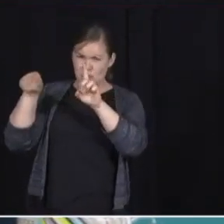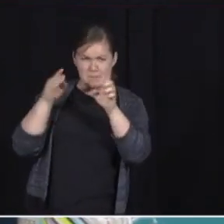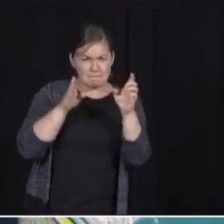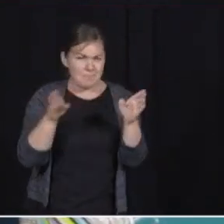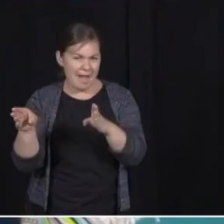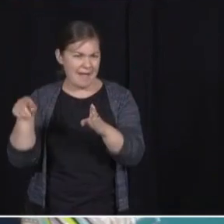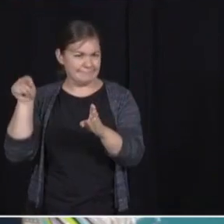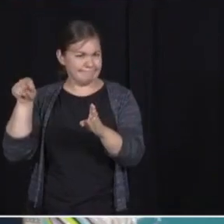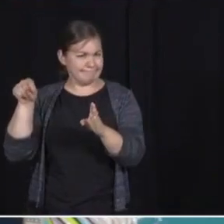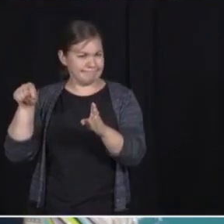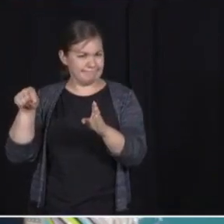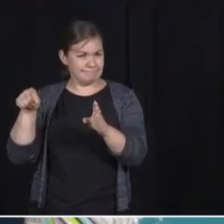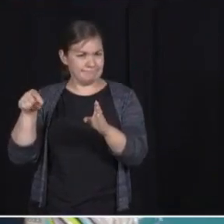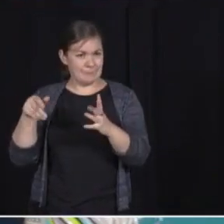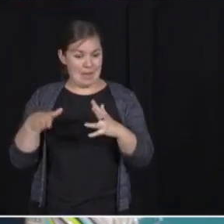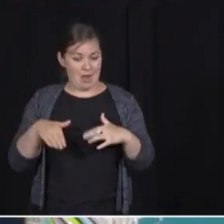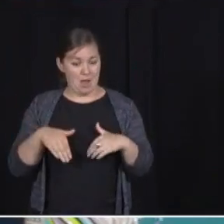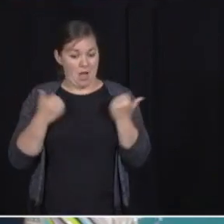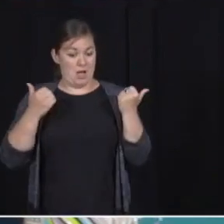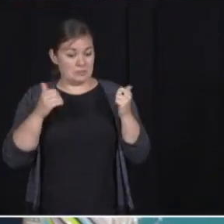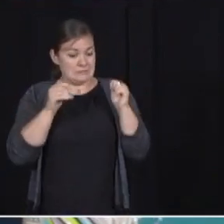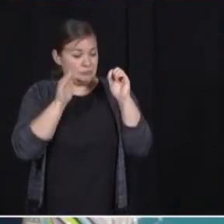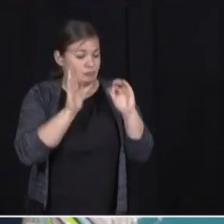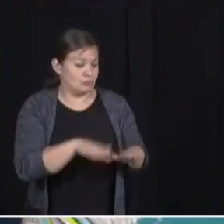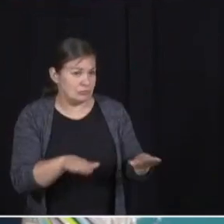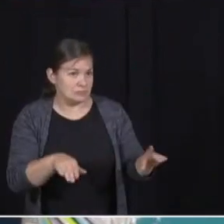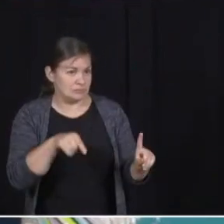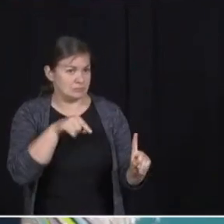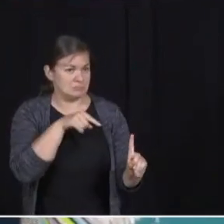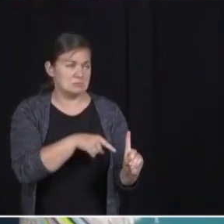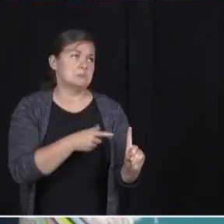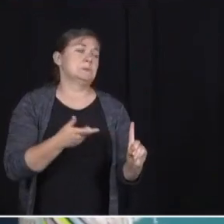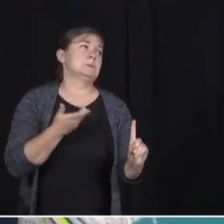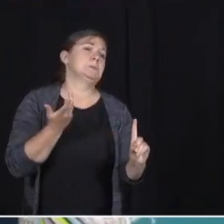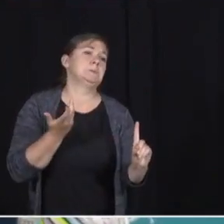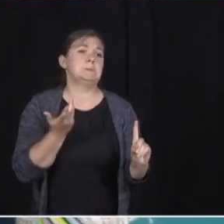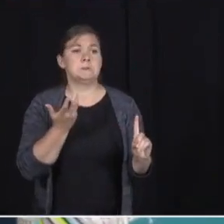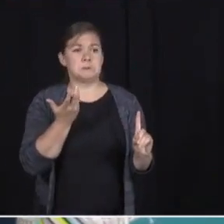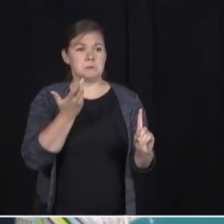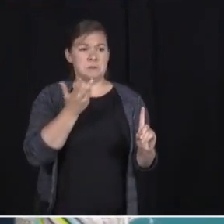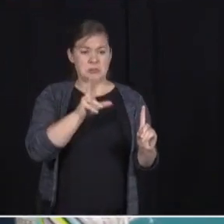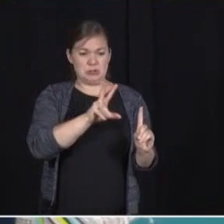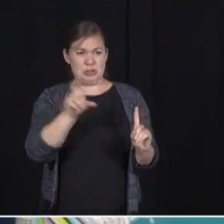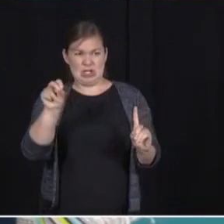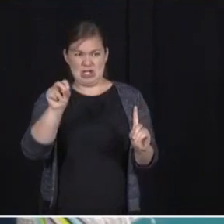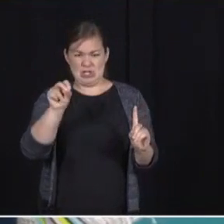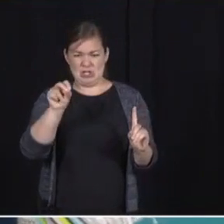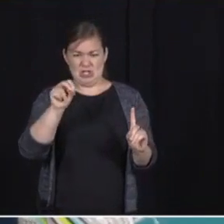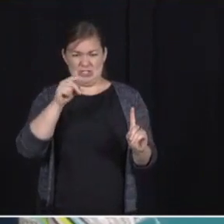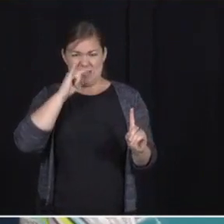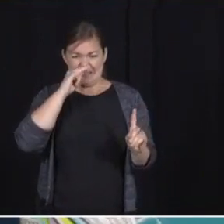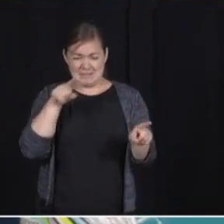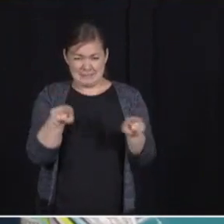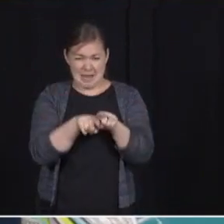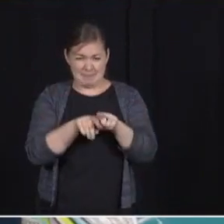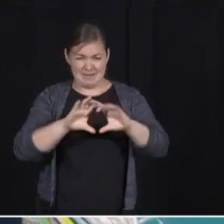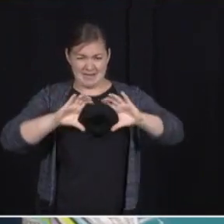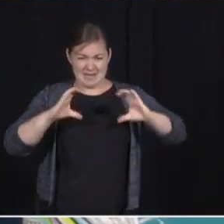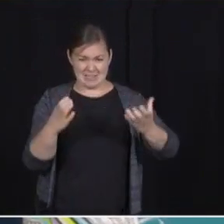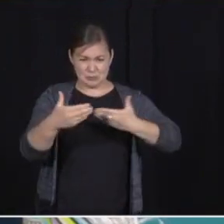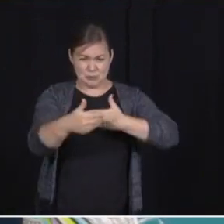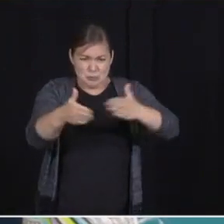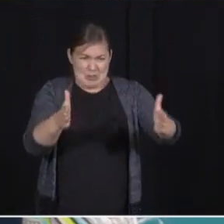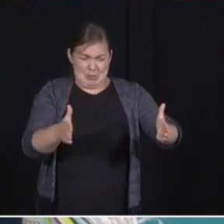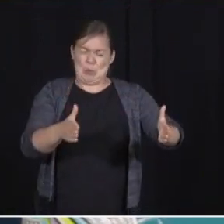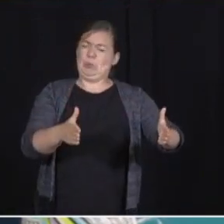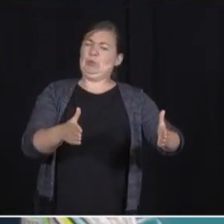the younger kids, with the possibility of like 30 young kids in a classroom, is it expected that they would